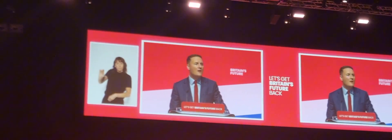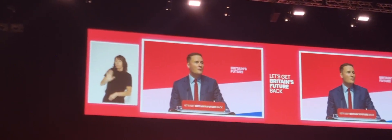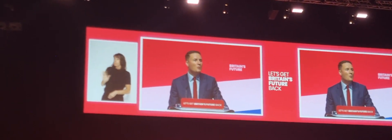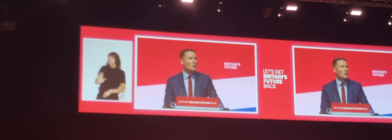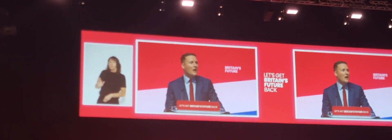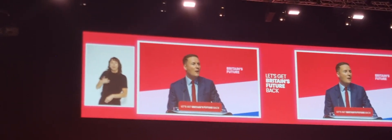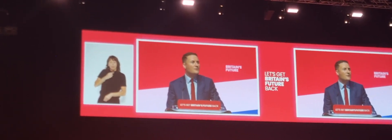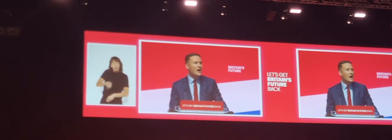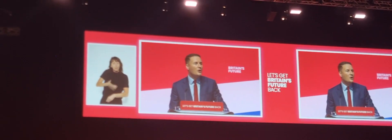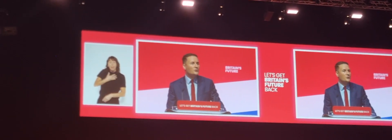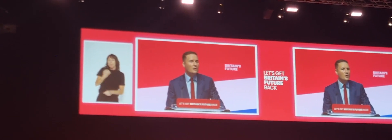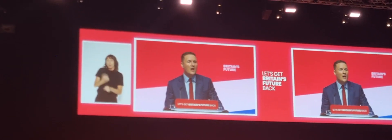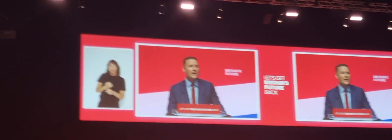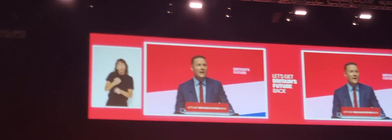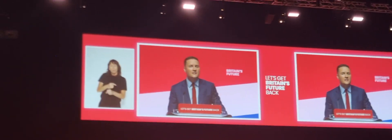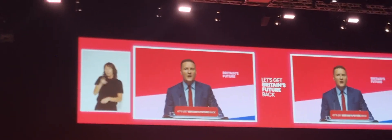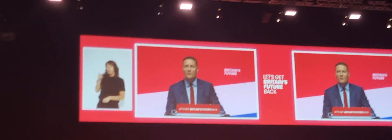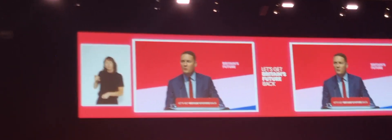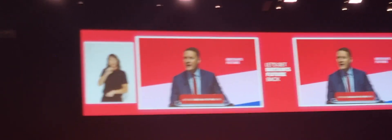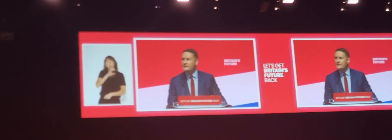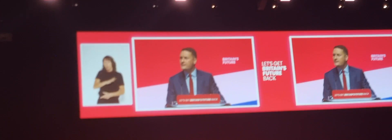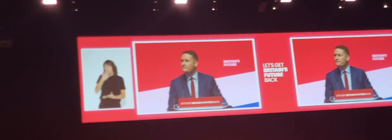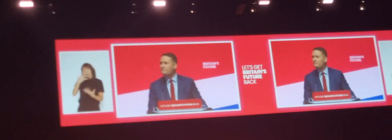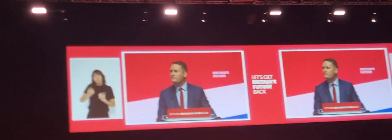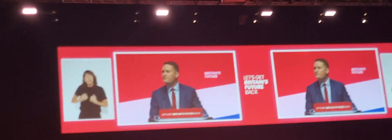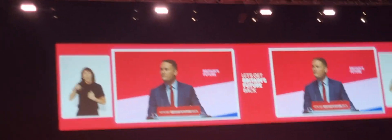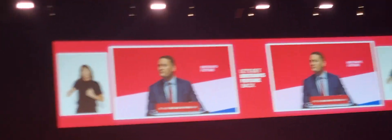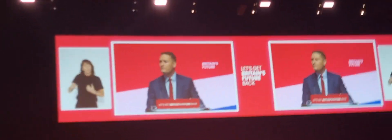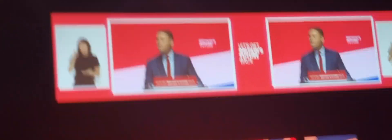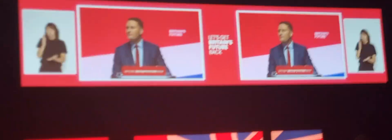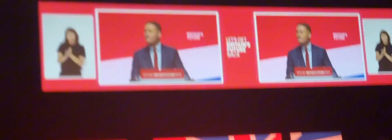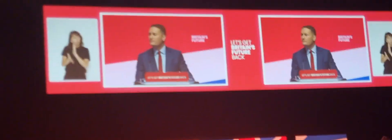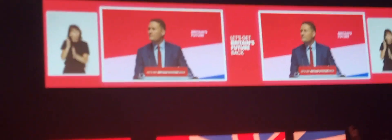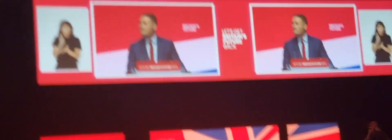Labour government will come down on you like they come on you.